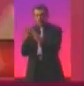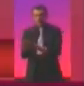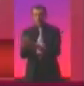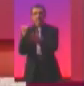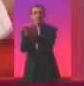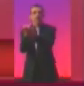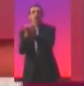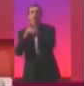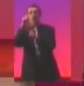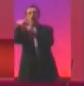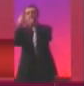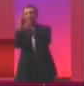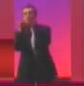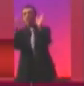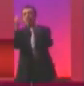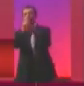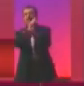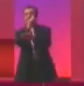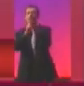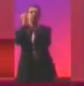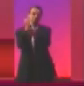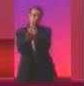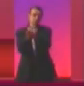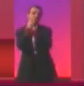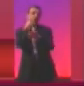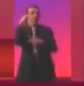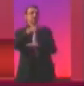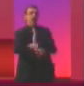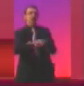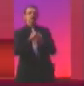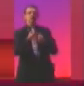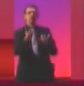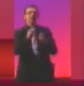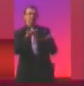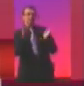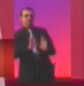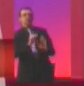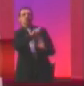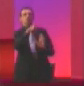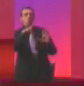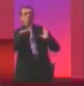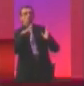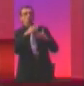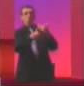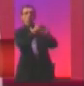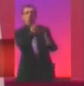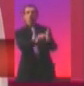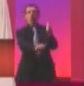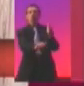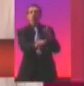they'll be wrong at the coming general election when they say we should cut spending before recovery is underway.